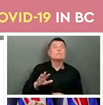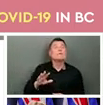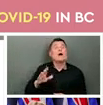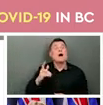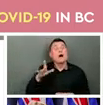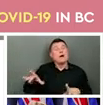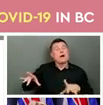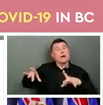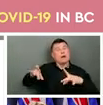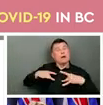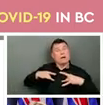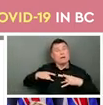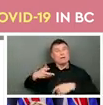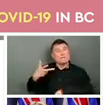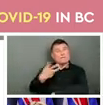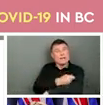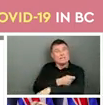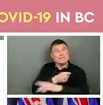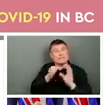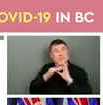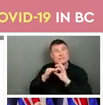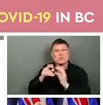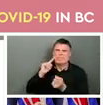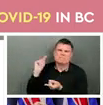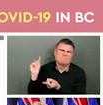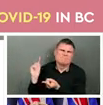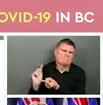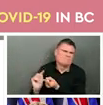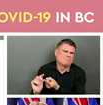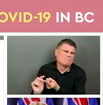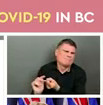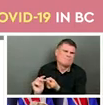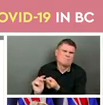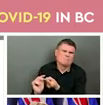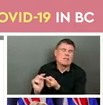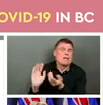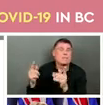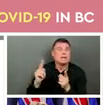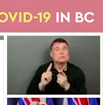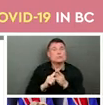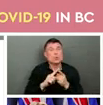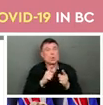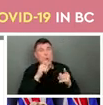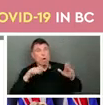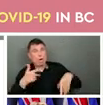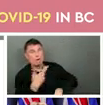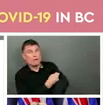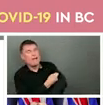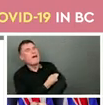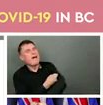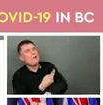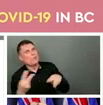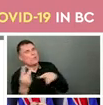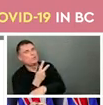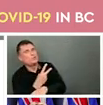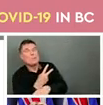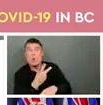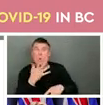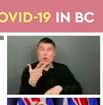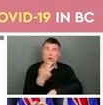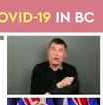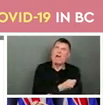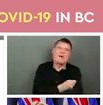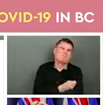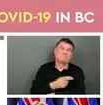immunized is much, much smaller than those who have not yet been immunized. And what we are moving to